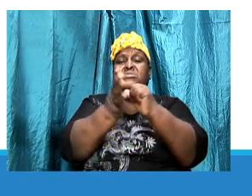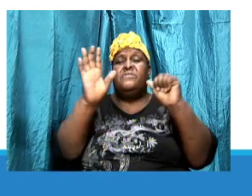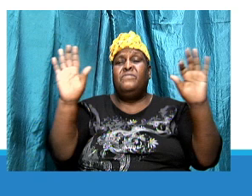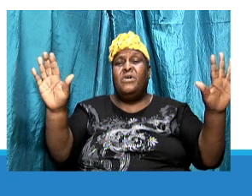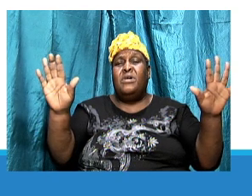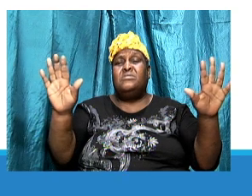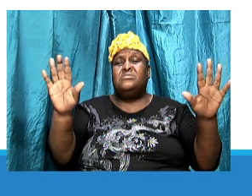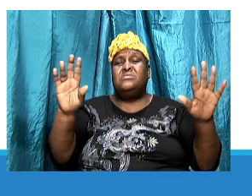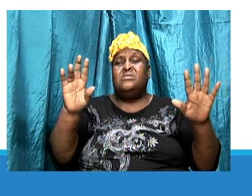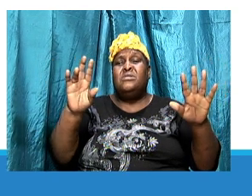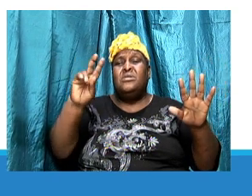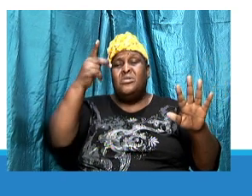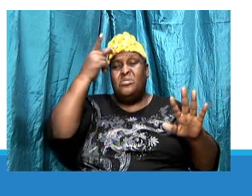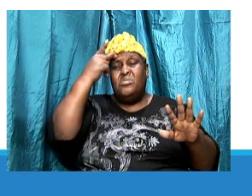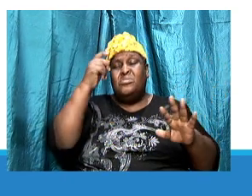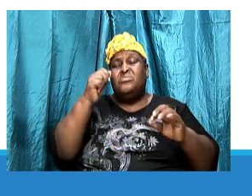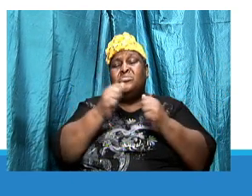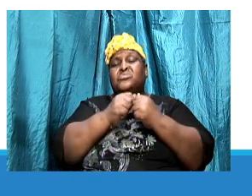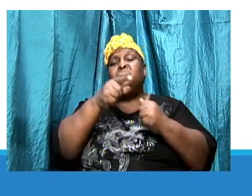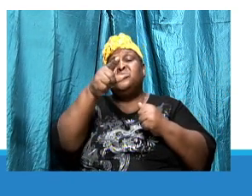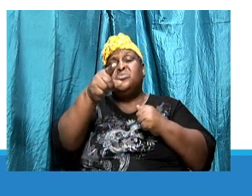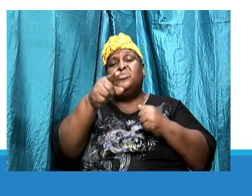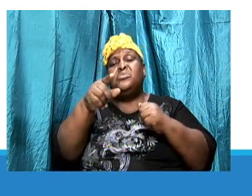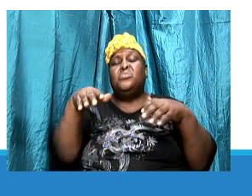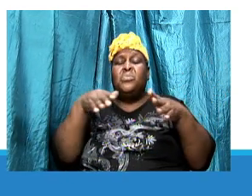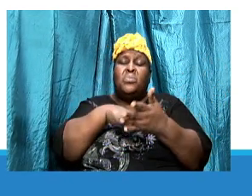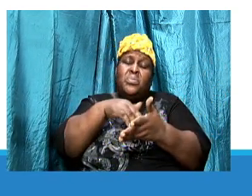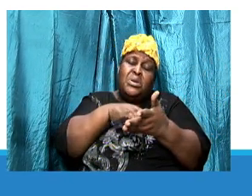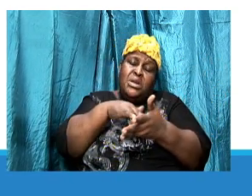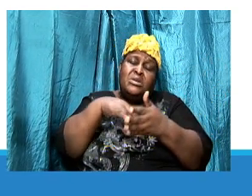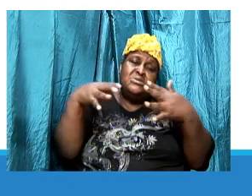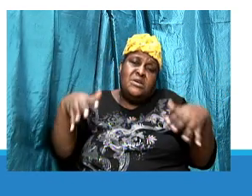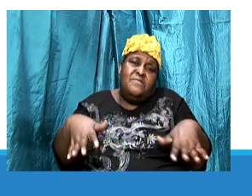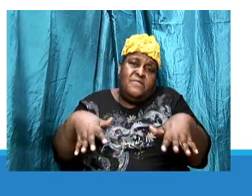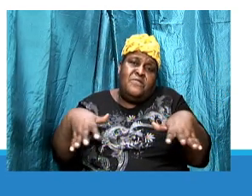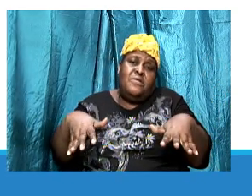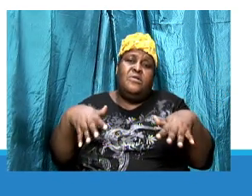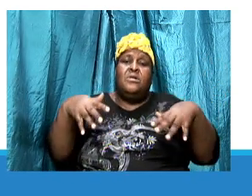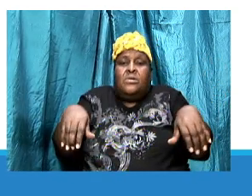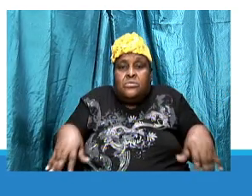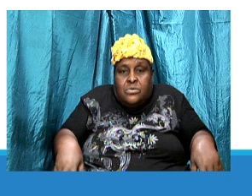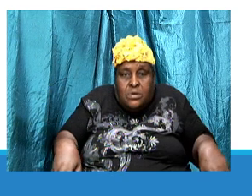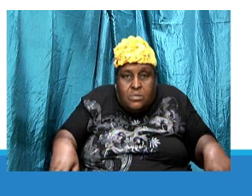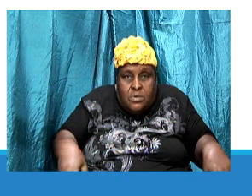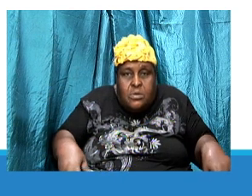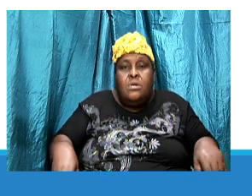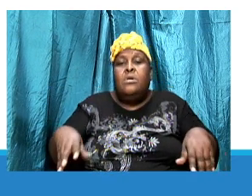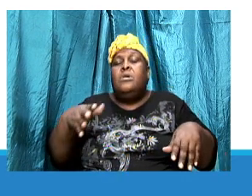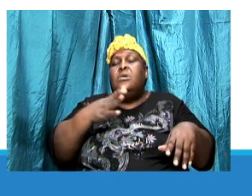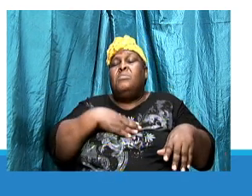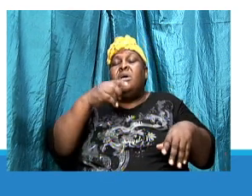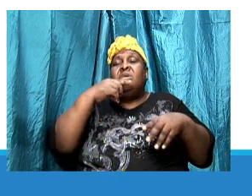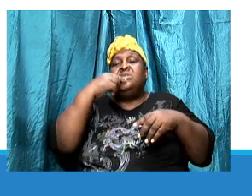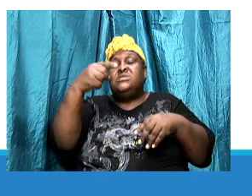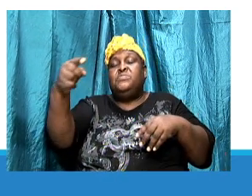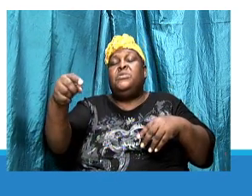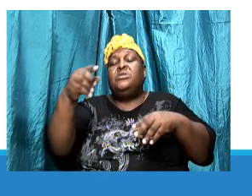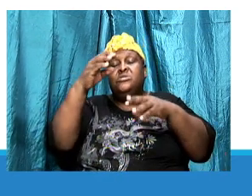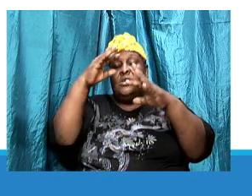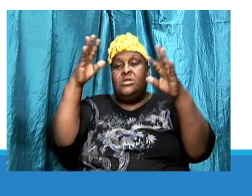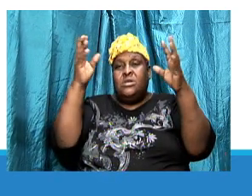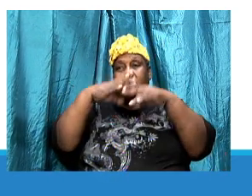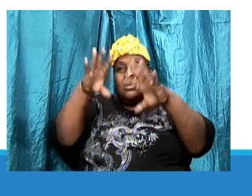you in weakness and in fear and in much trembling. And my speech and my preaching was not with enticing